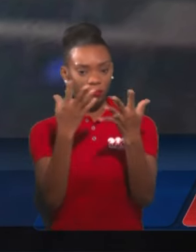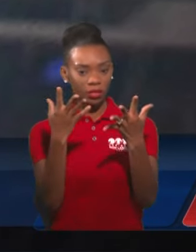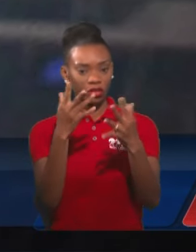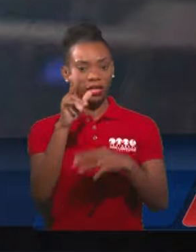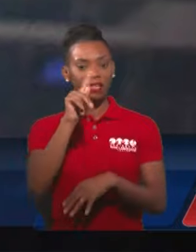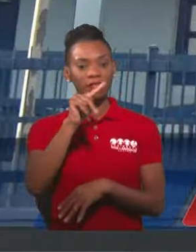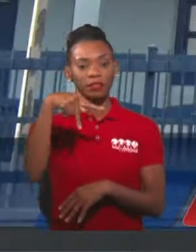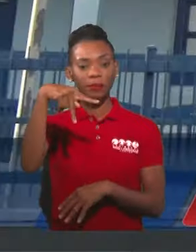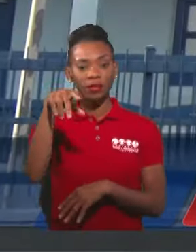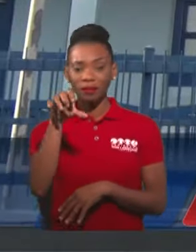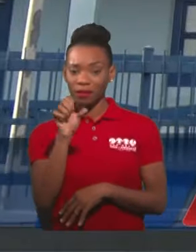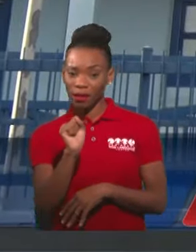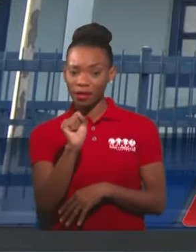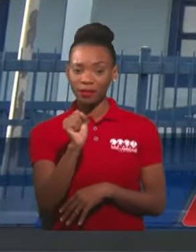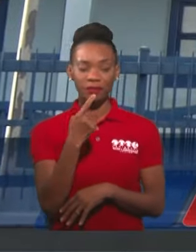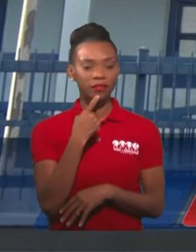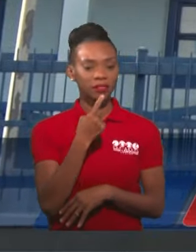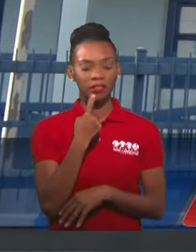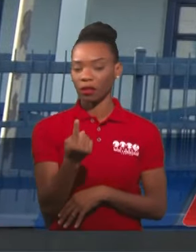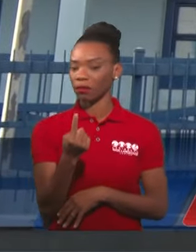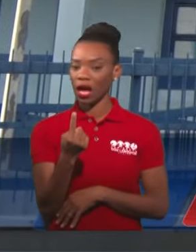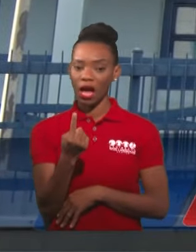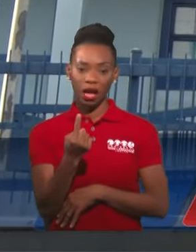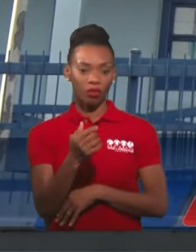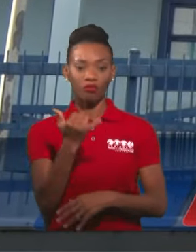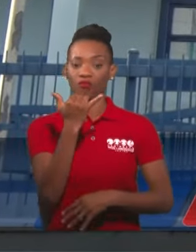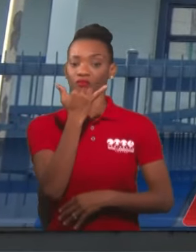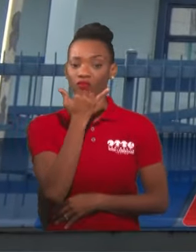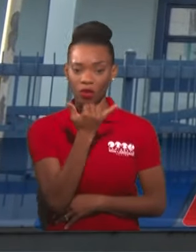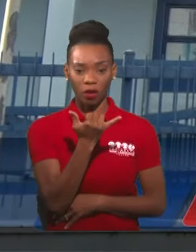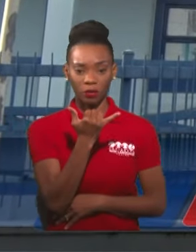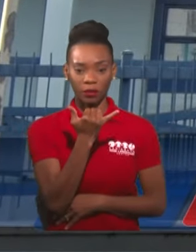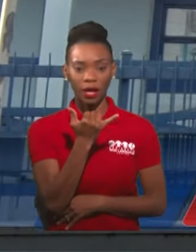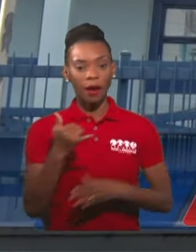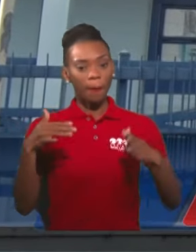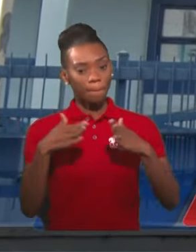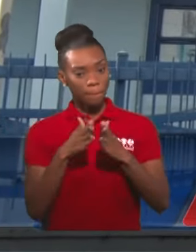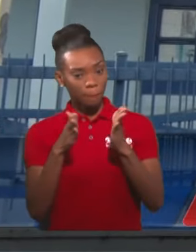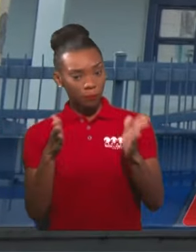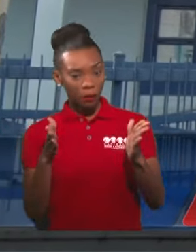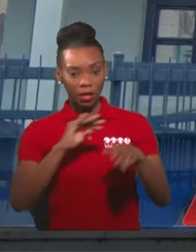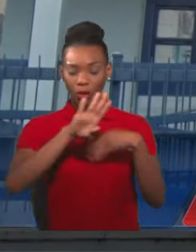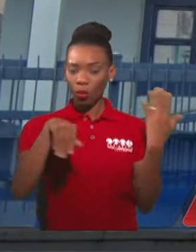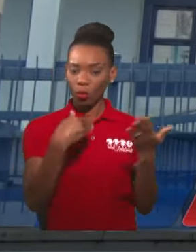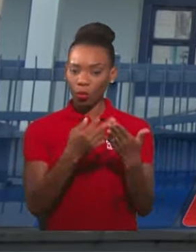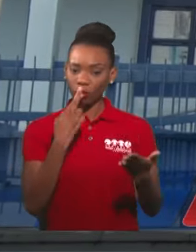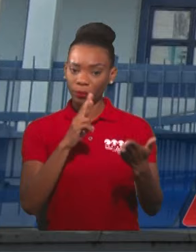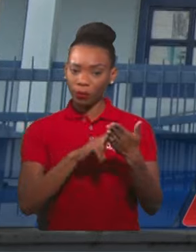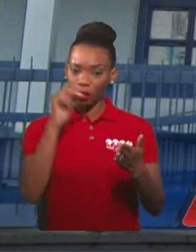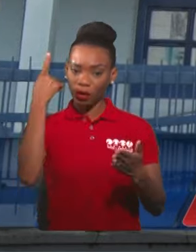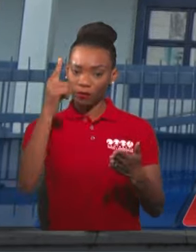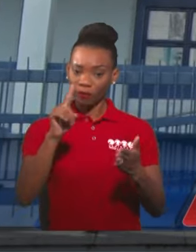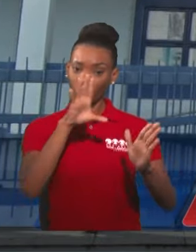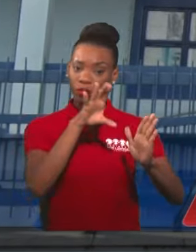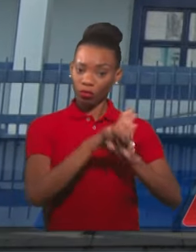they do not condone the delivery of poor service to citizens and assures members of the public that all reports of crime are treated with